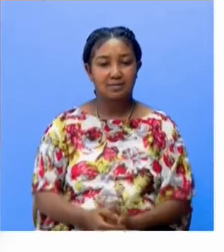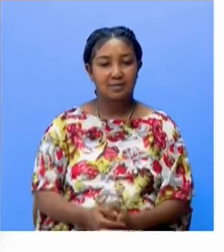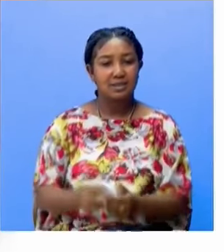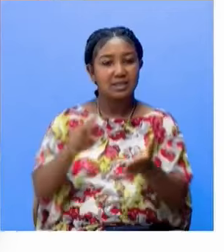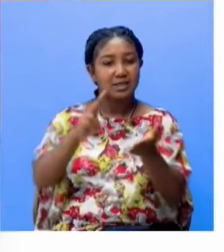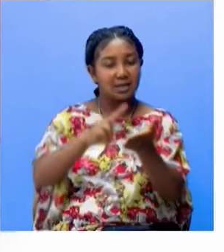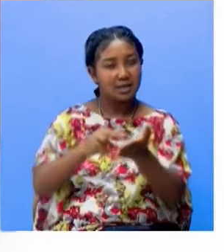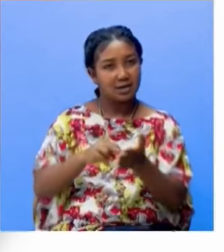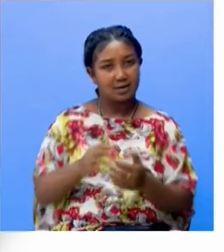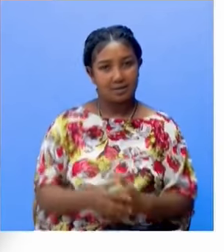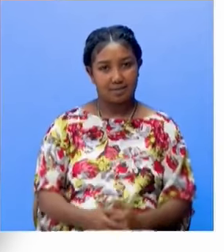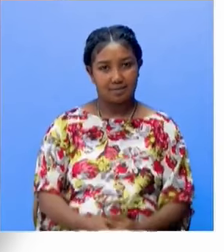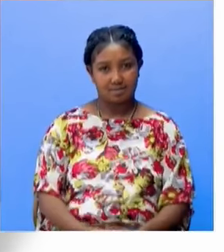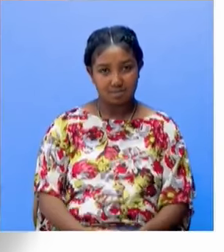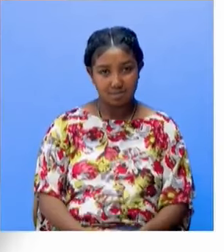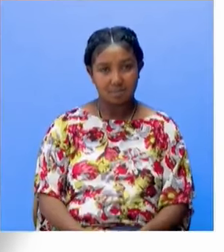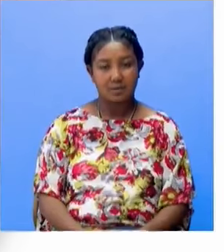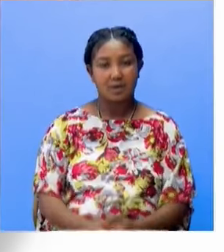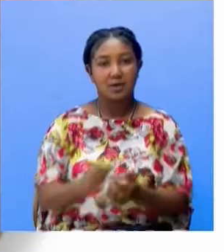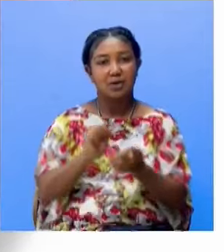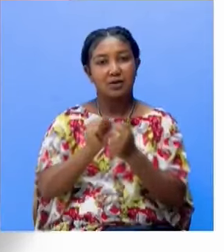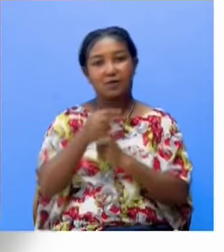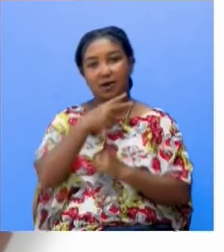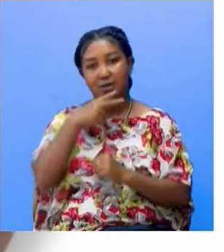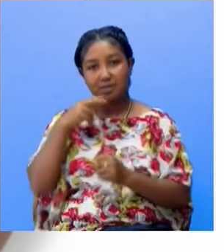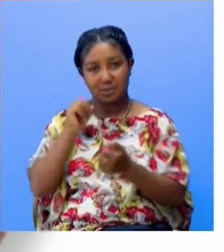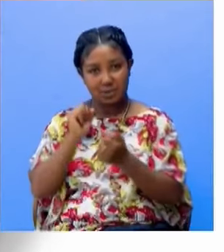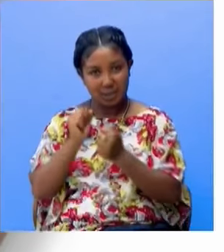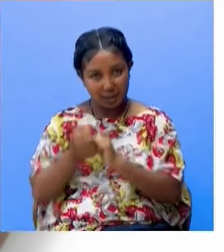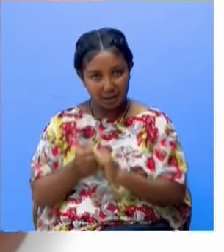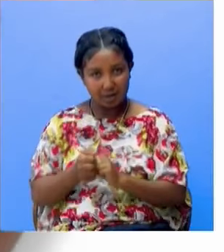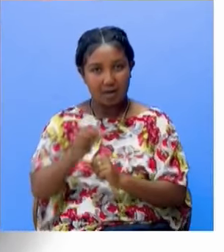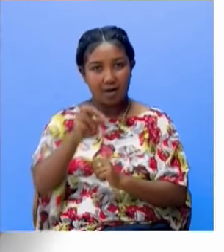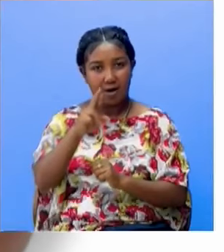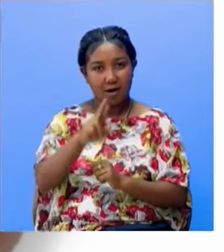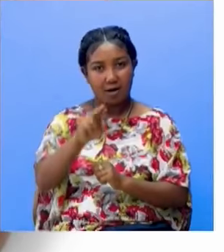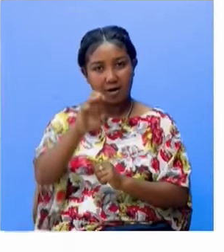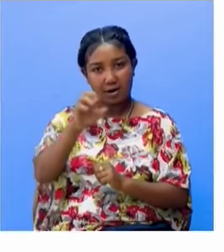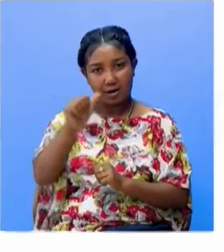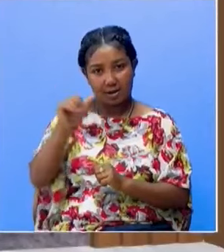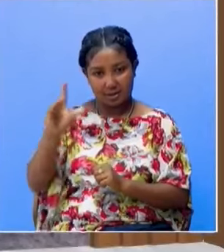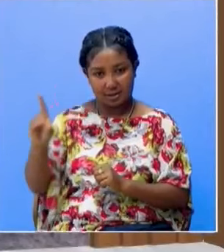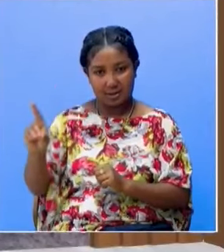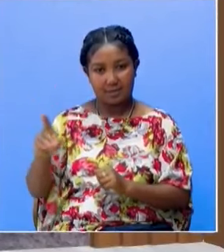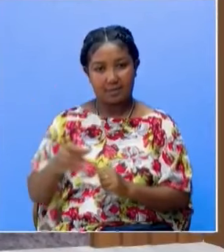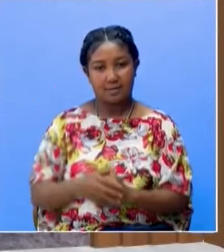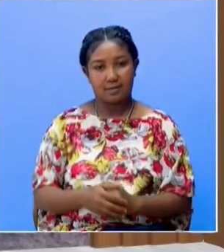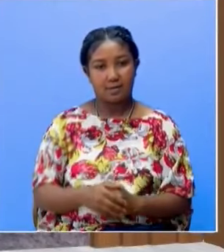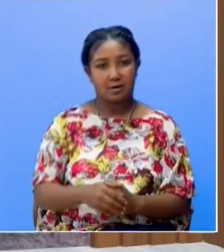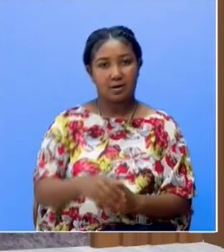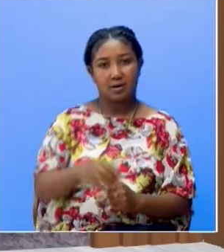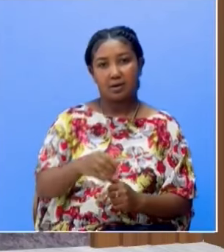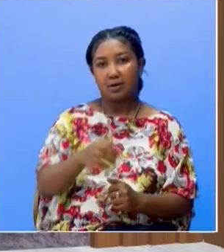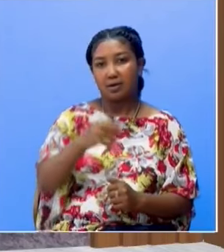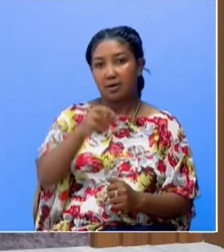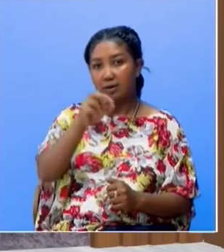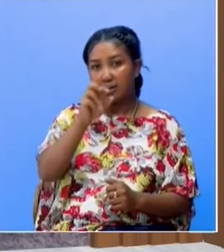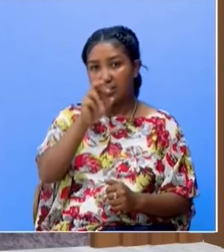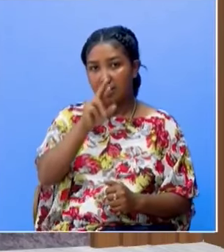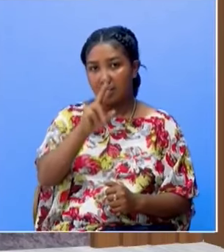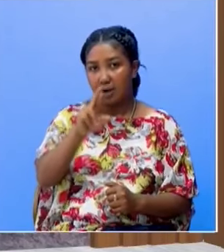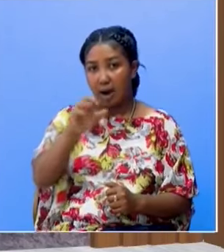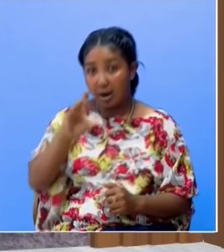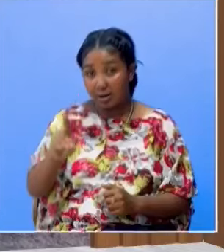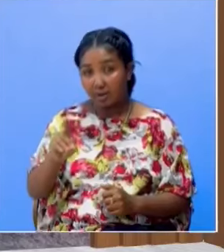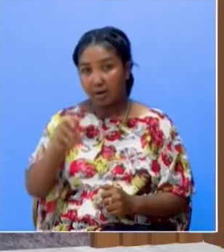Read. Hello? Read. That can be written as the first